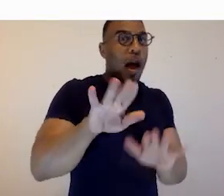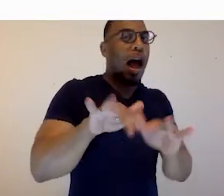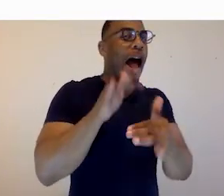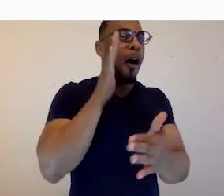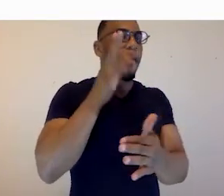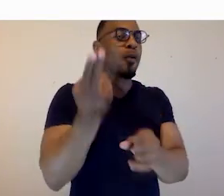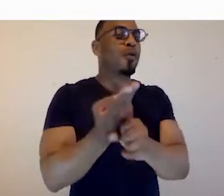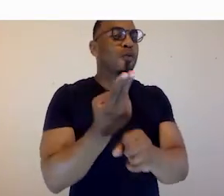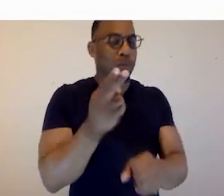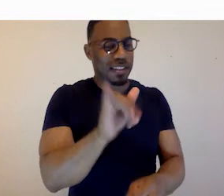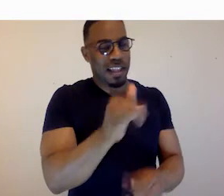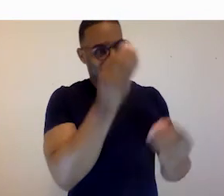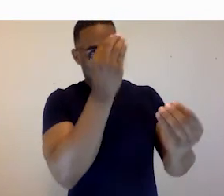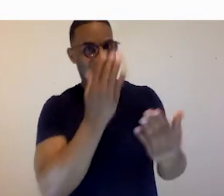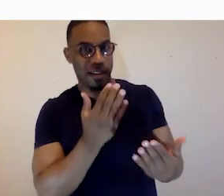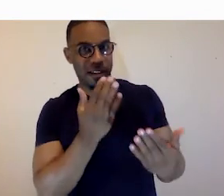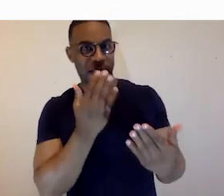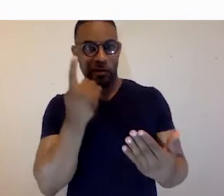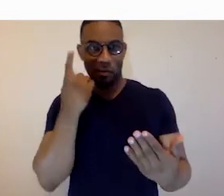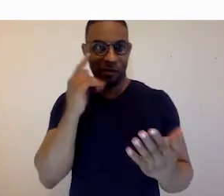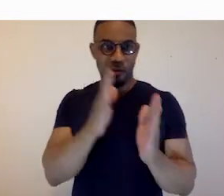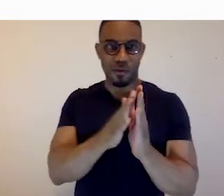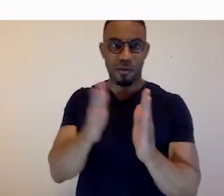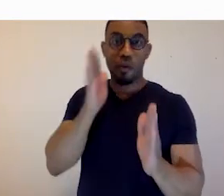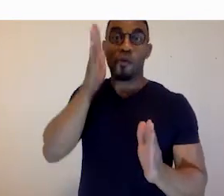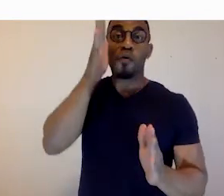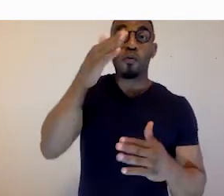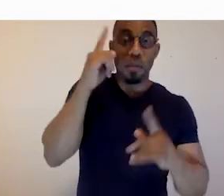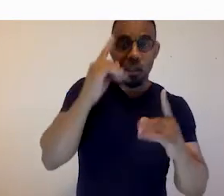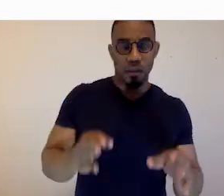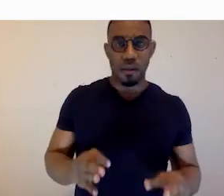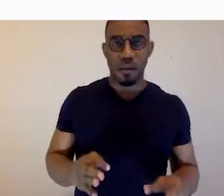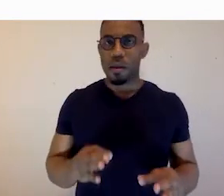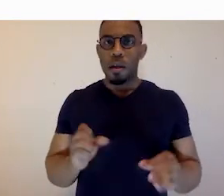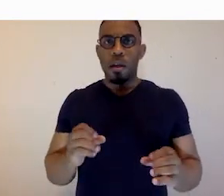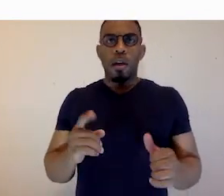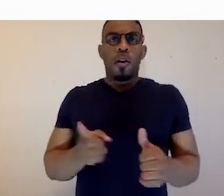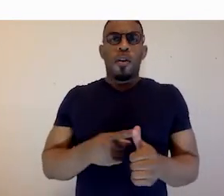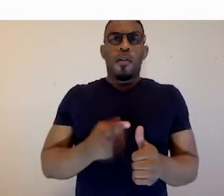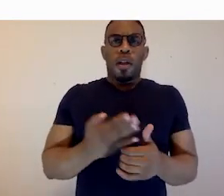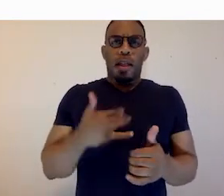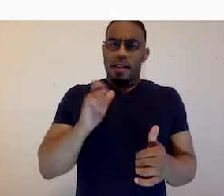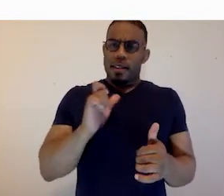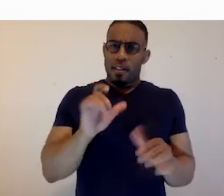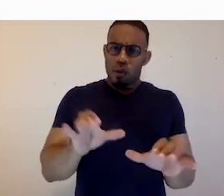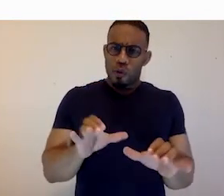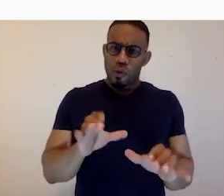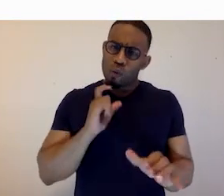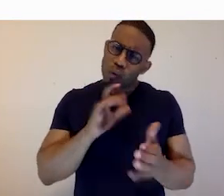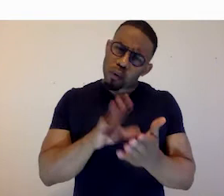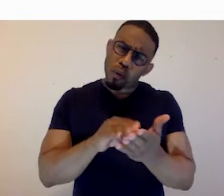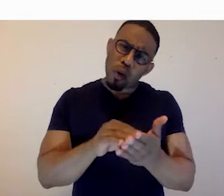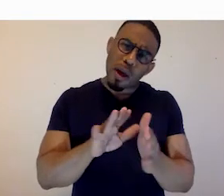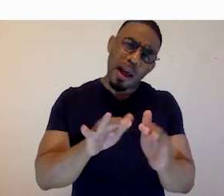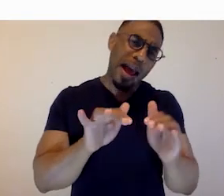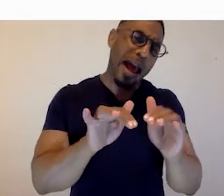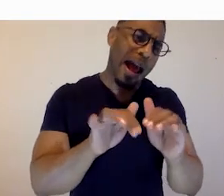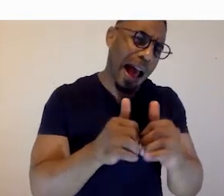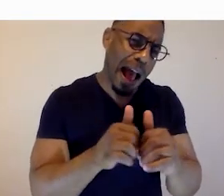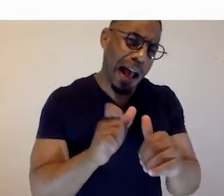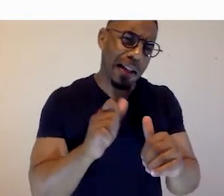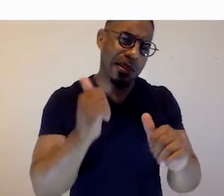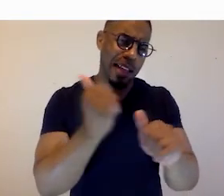it will utilize that information for future decisions. So the first thing I needed to do was to learn how